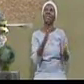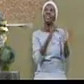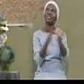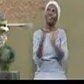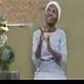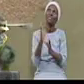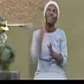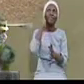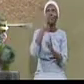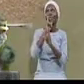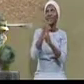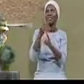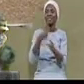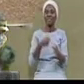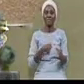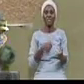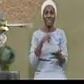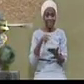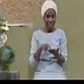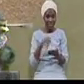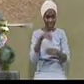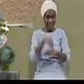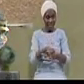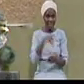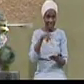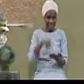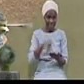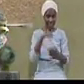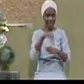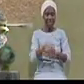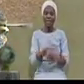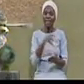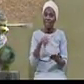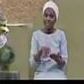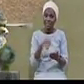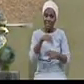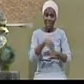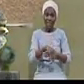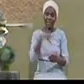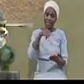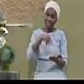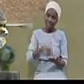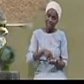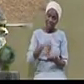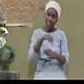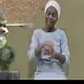tonight, my Savior will answer me tonight,